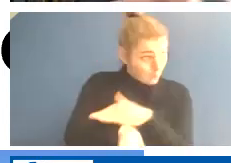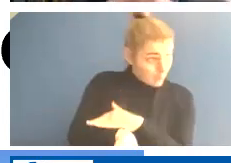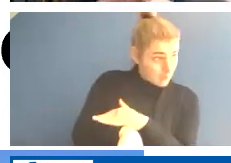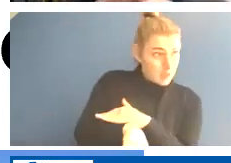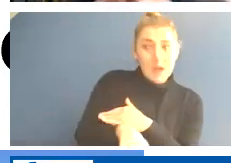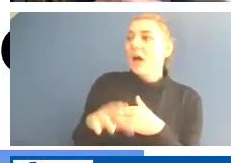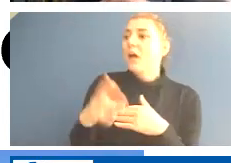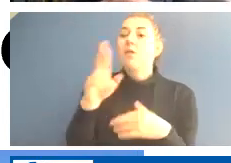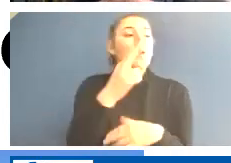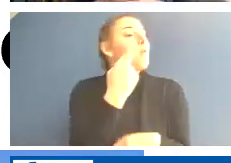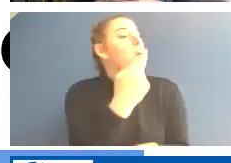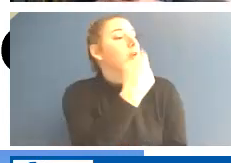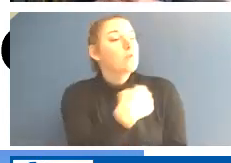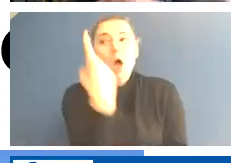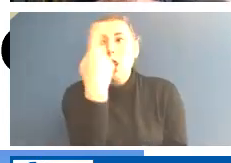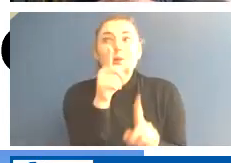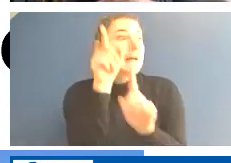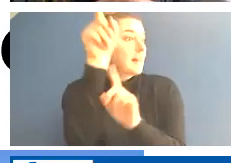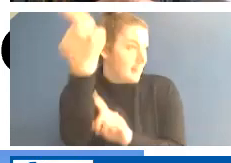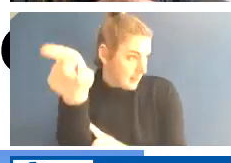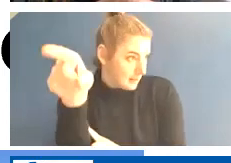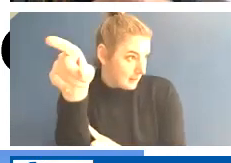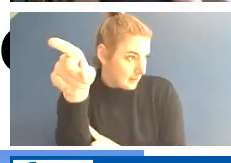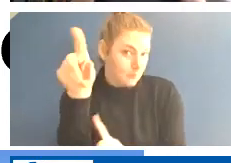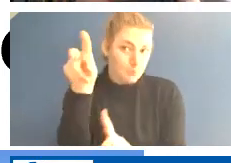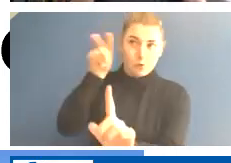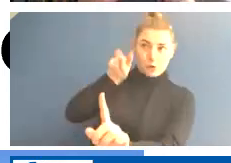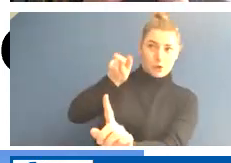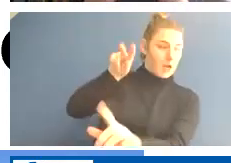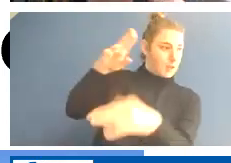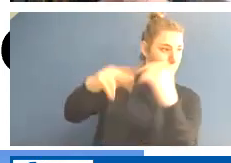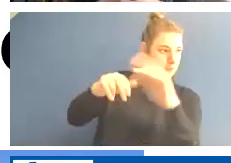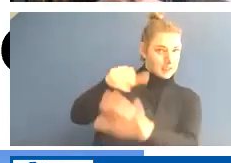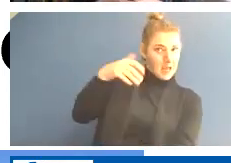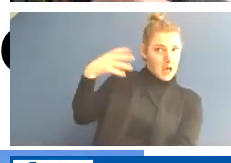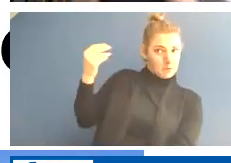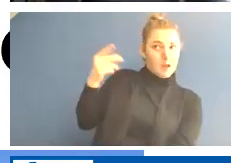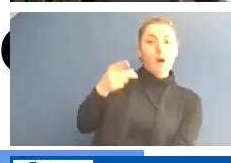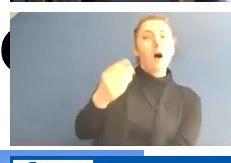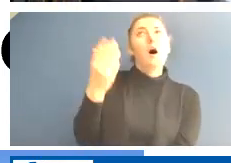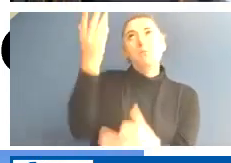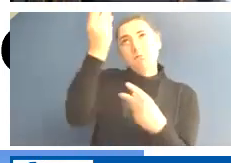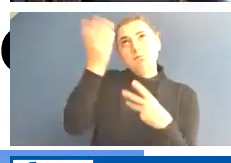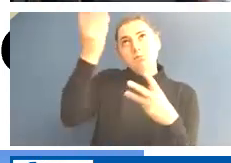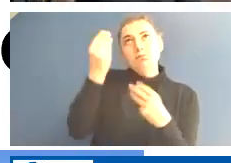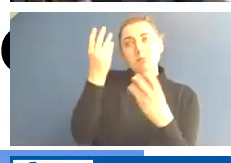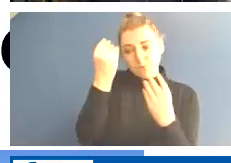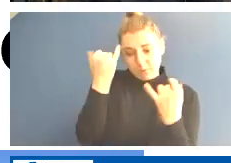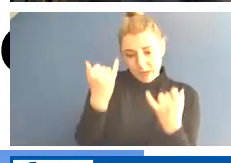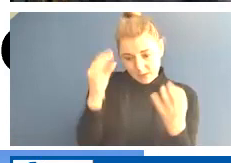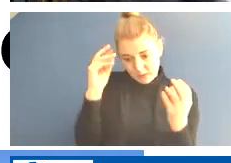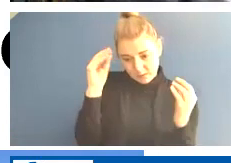the restaurant looks like from the outside. That equips them with information that now they can use